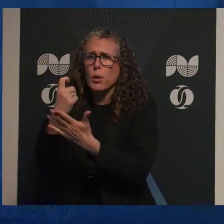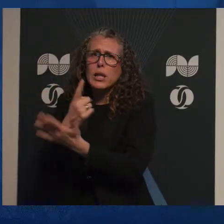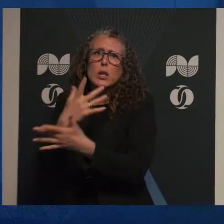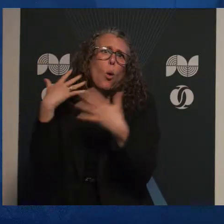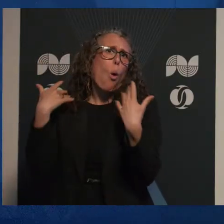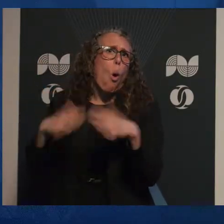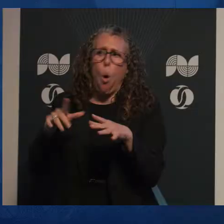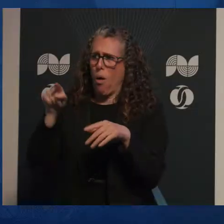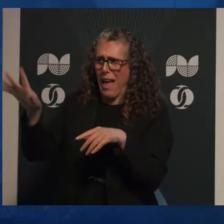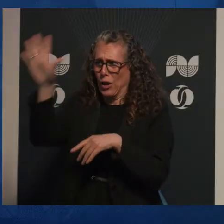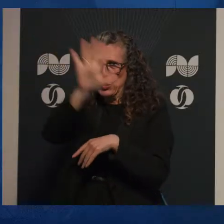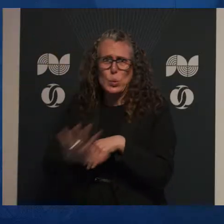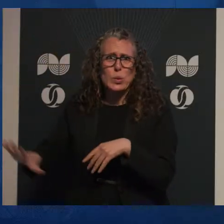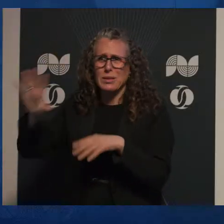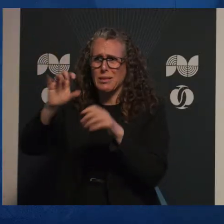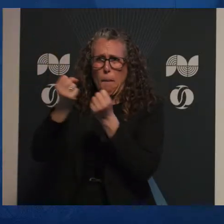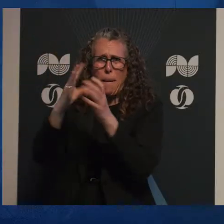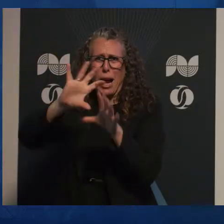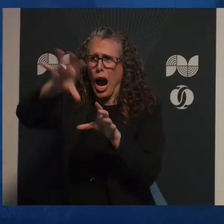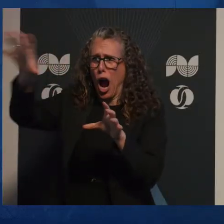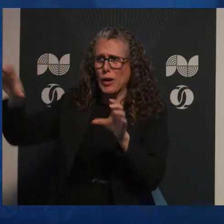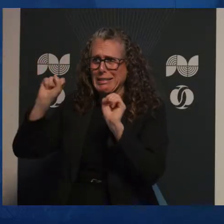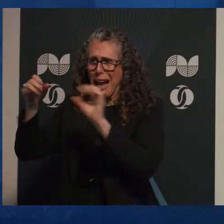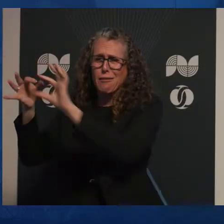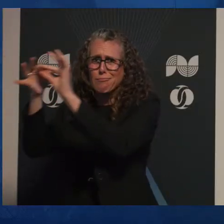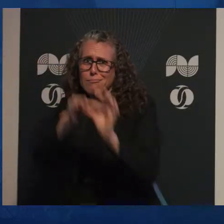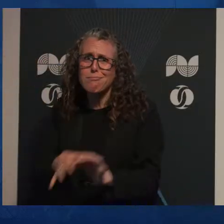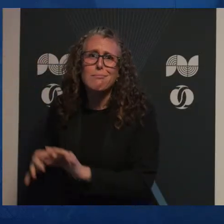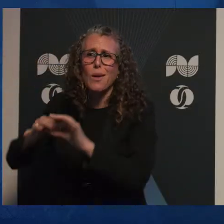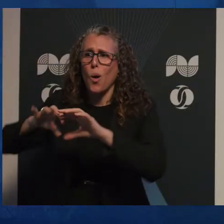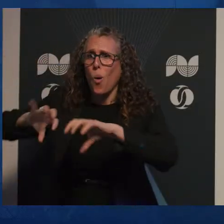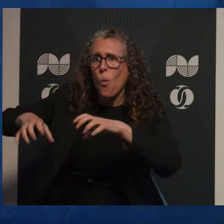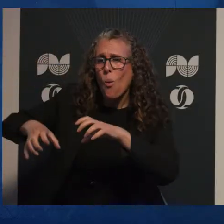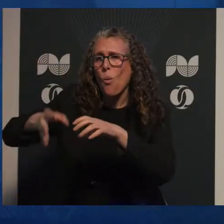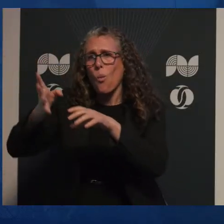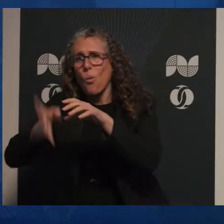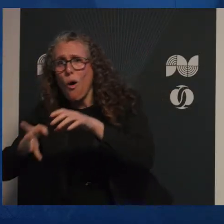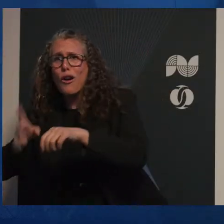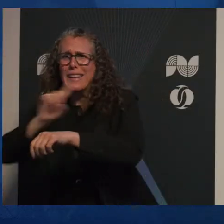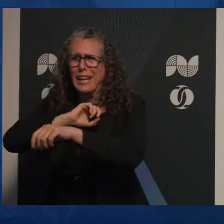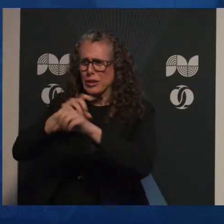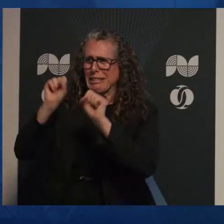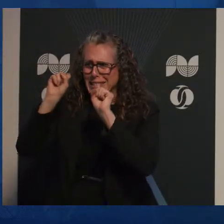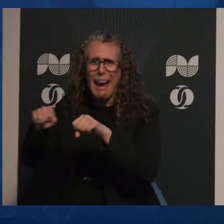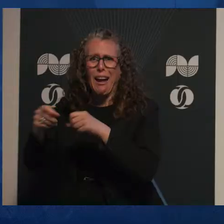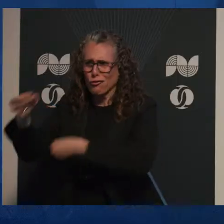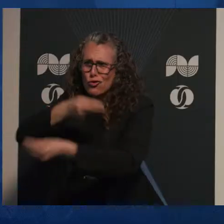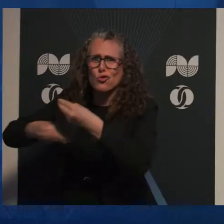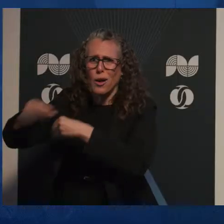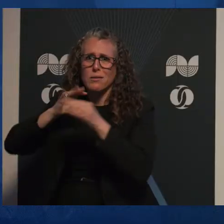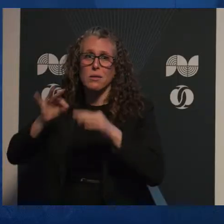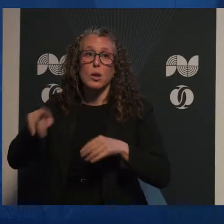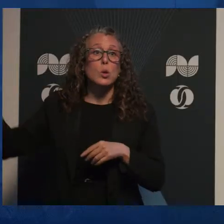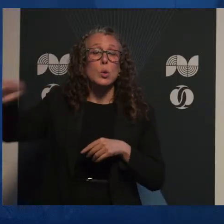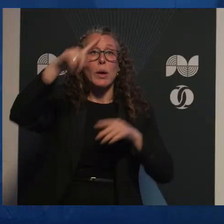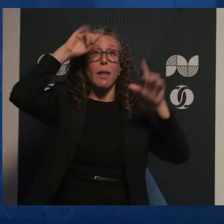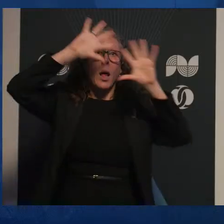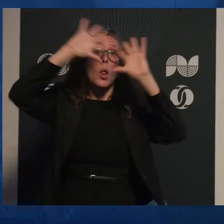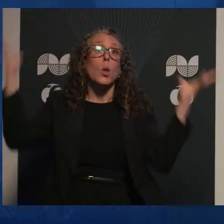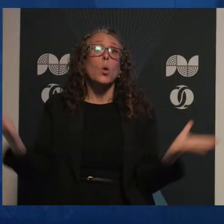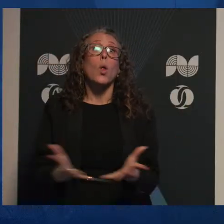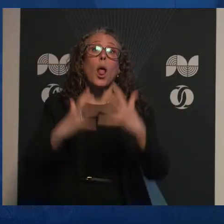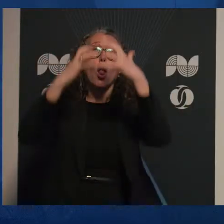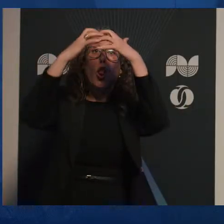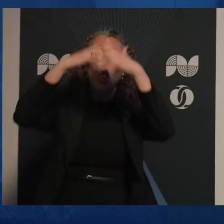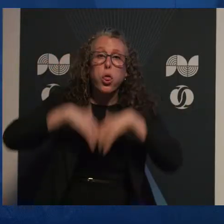regional integration and cooperation on things like water and energy. So we shouldn't be too pessimistic that the whole world order is falling apart.